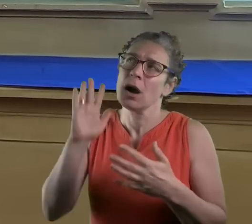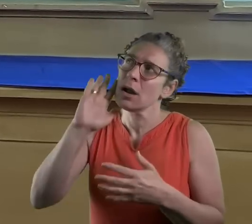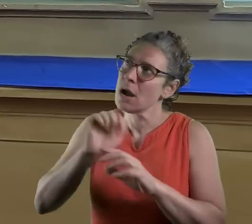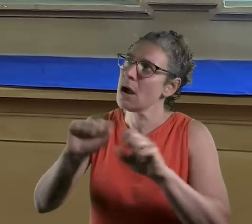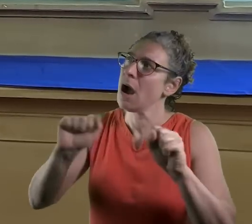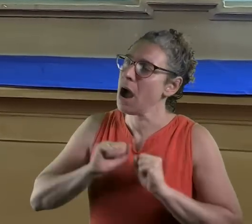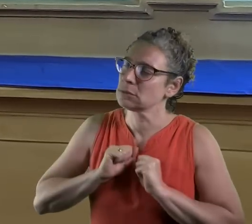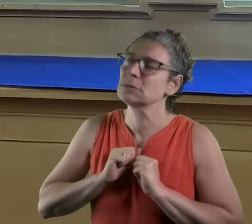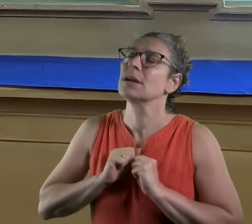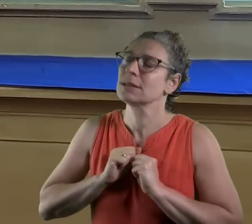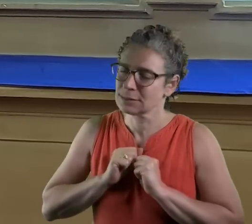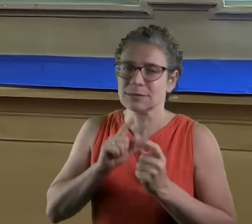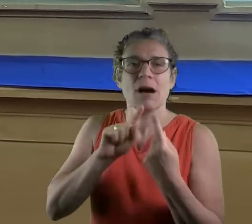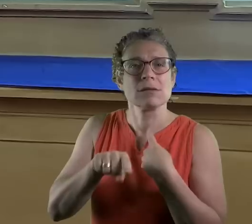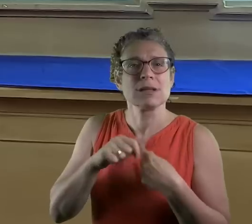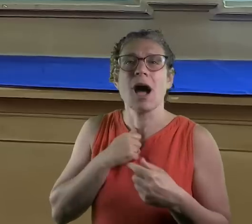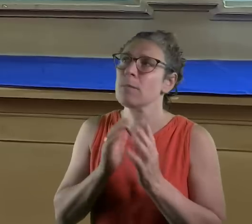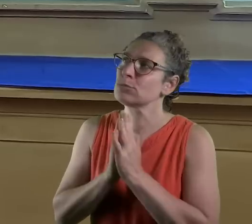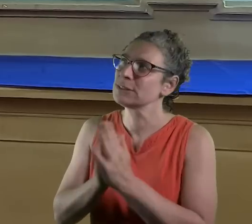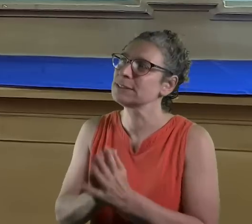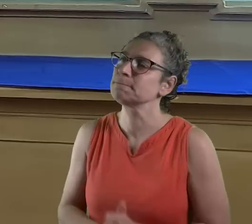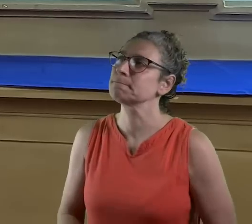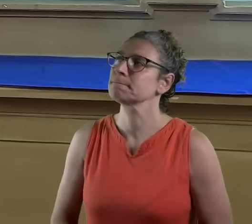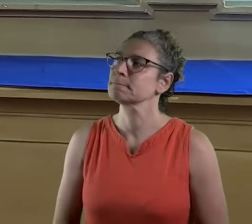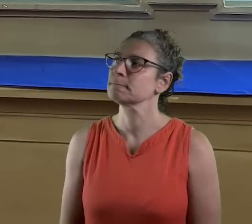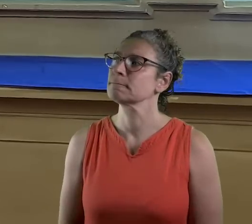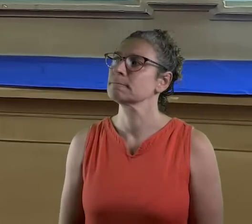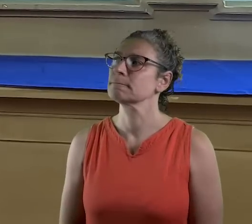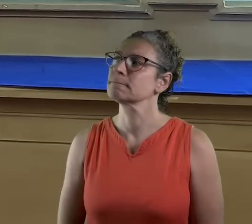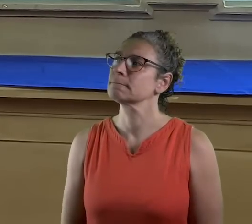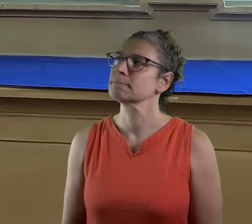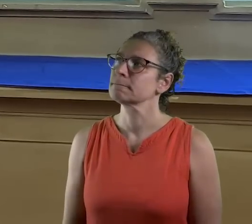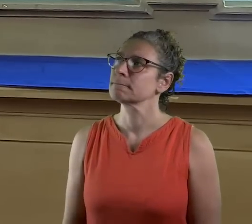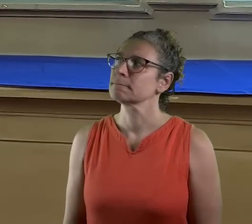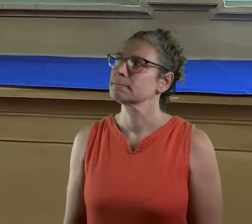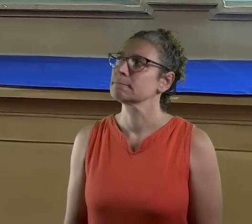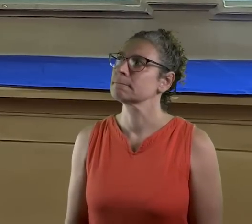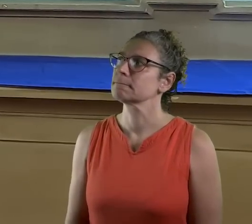hear us and answer our prayers.